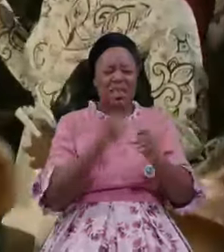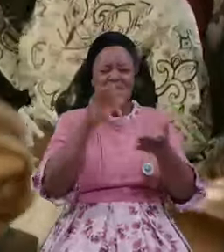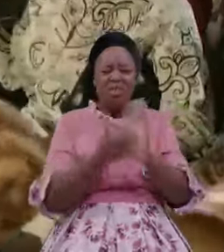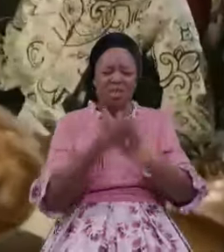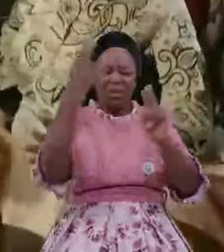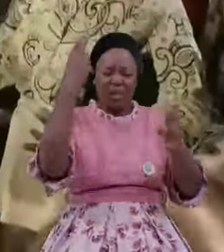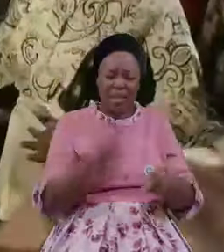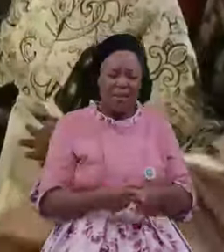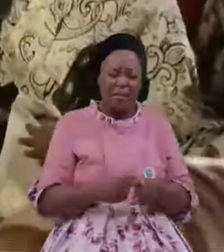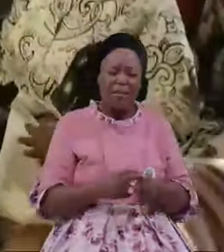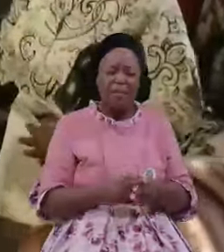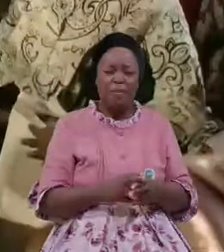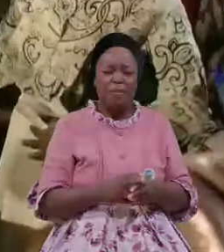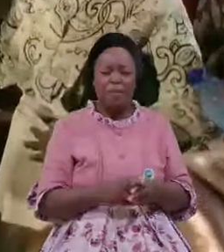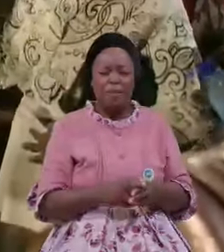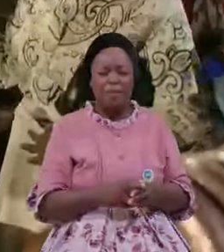name.